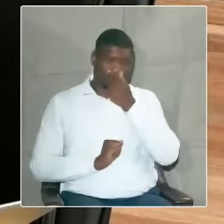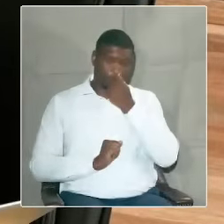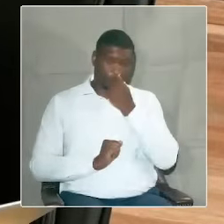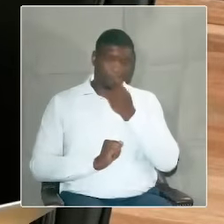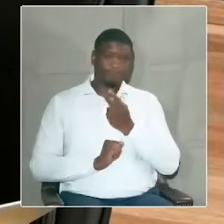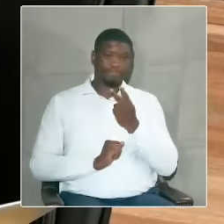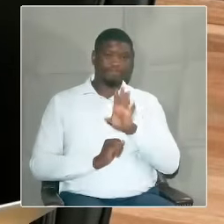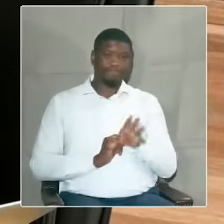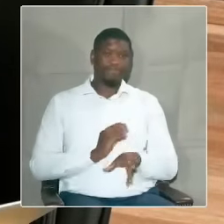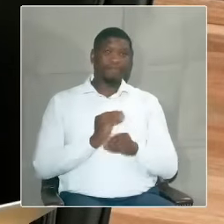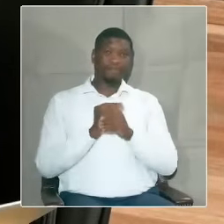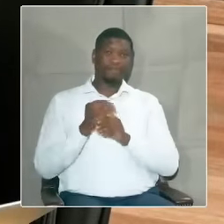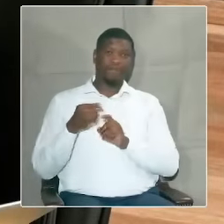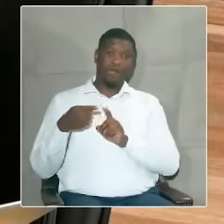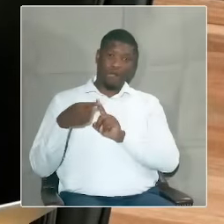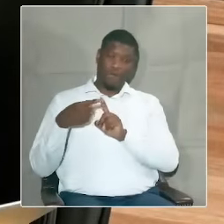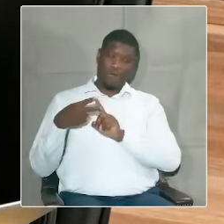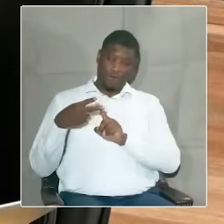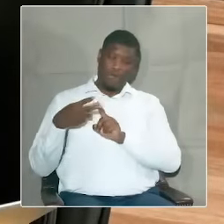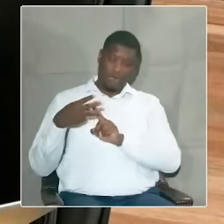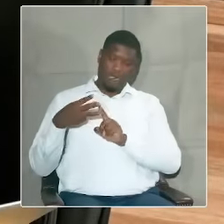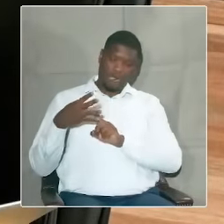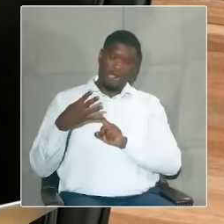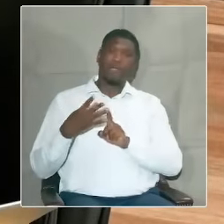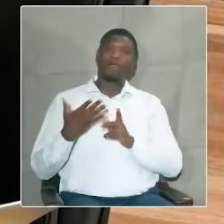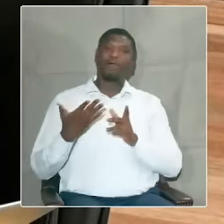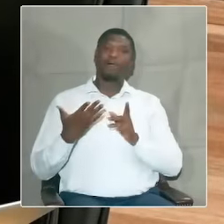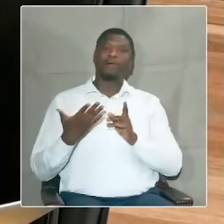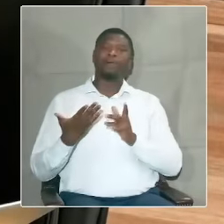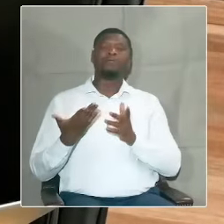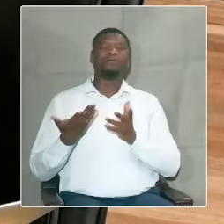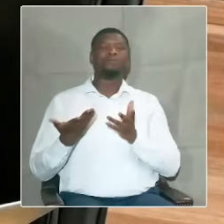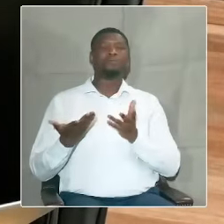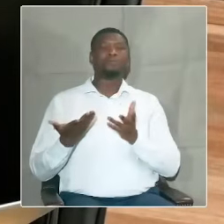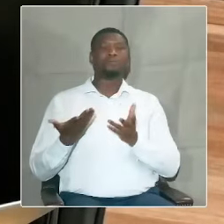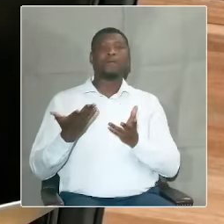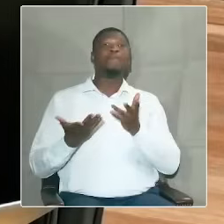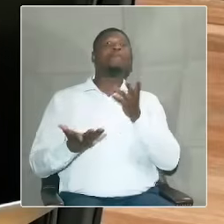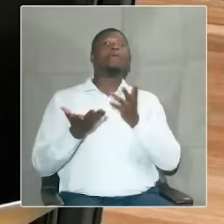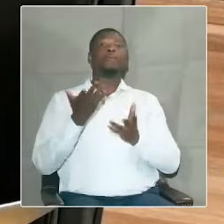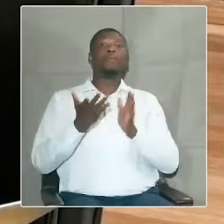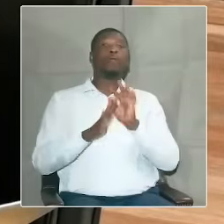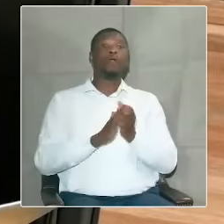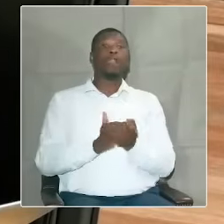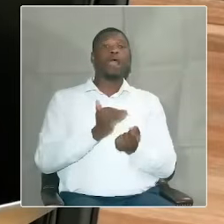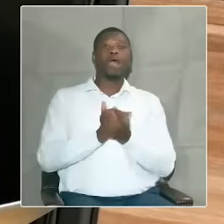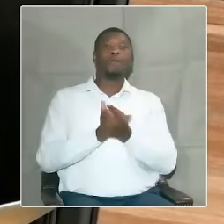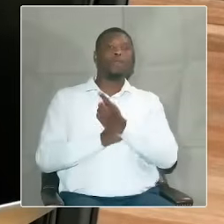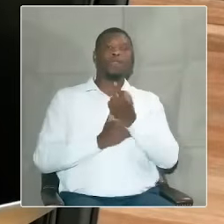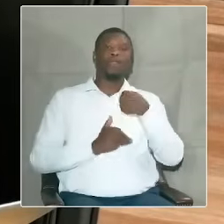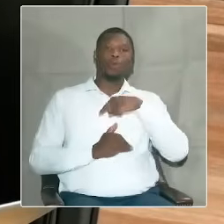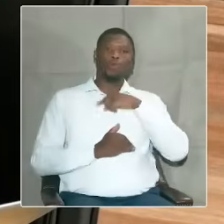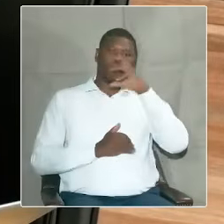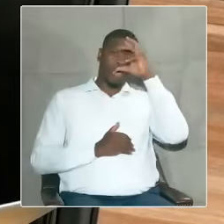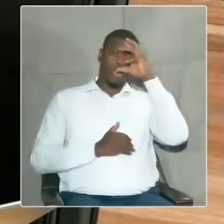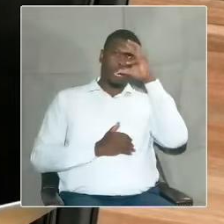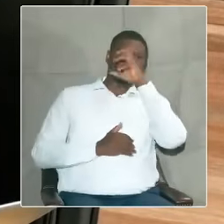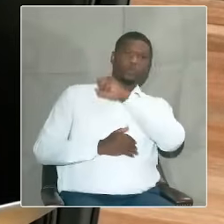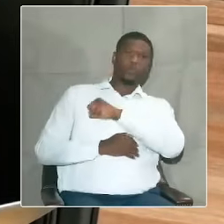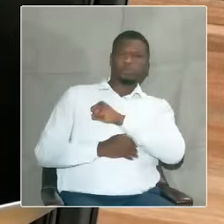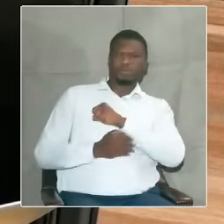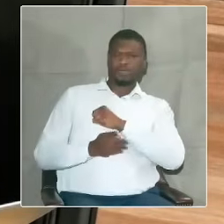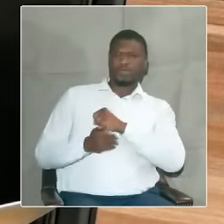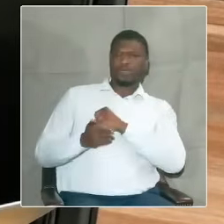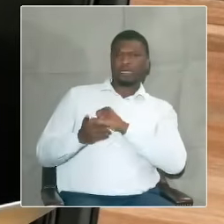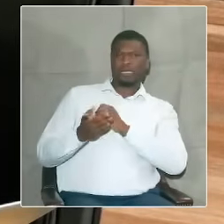to these aspects, General, just in case there is going to be a narrative that says, but some